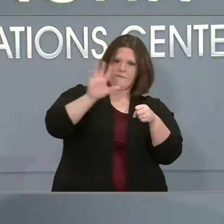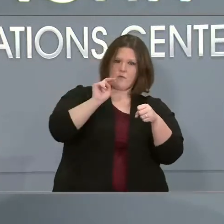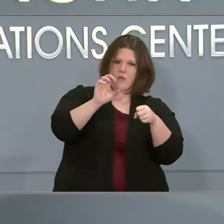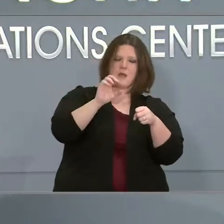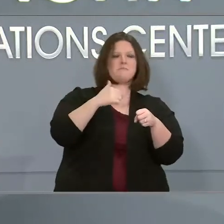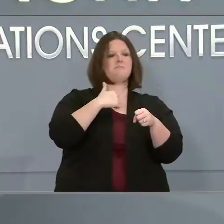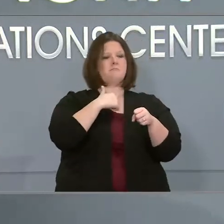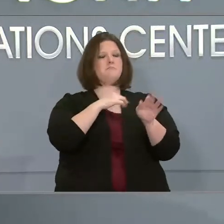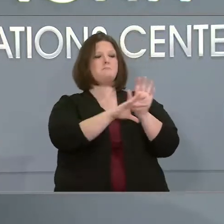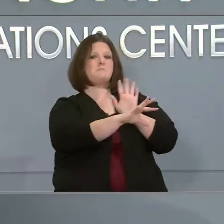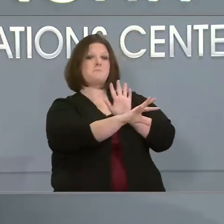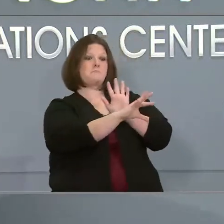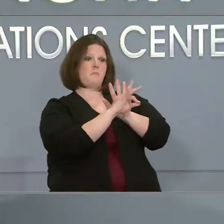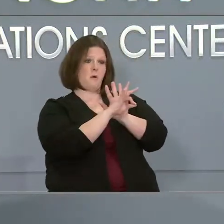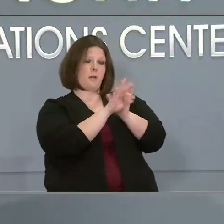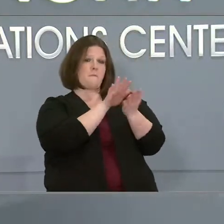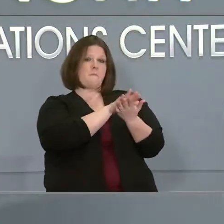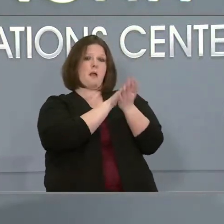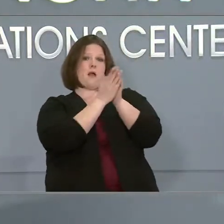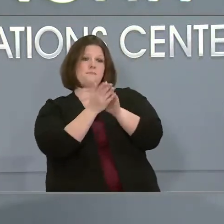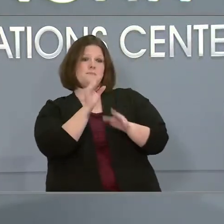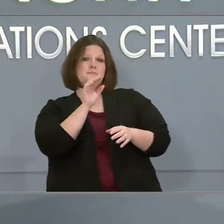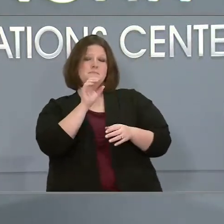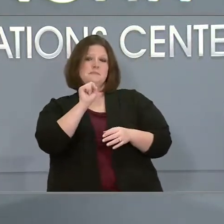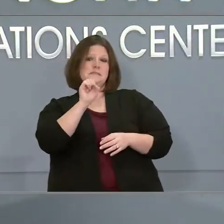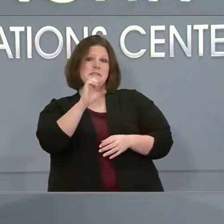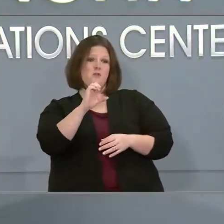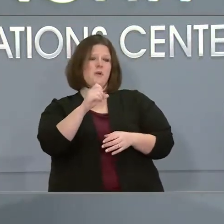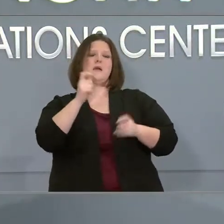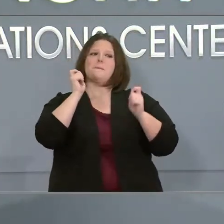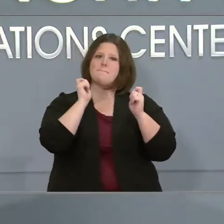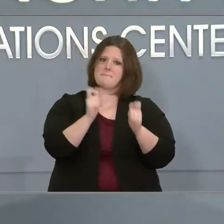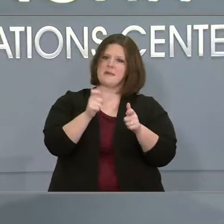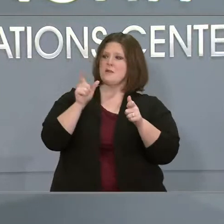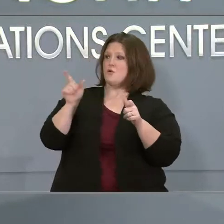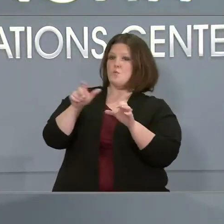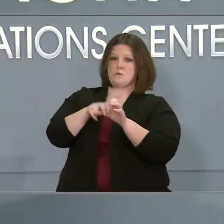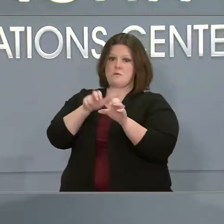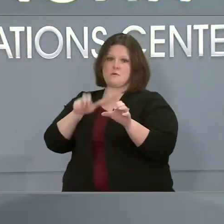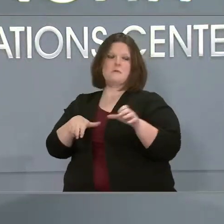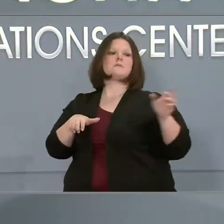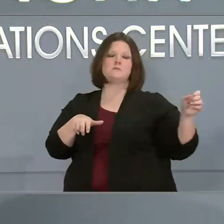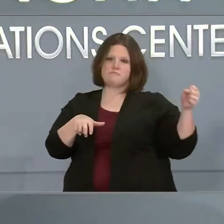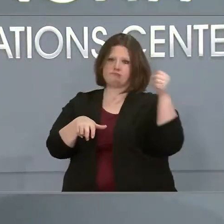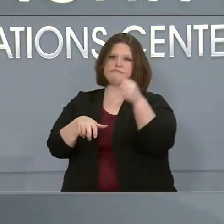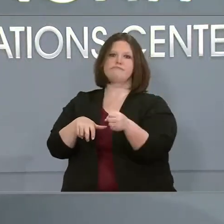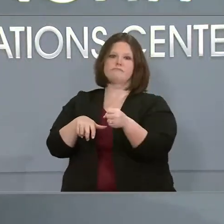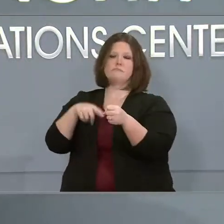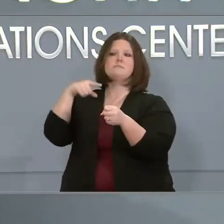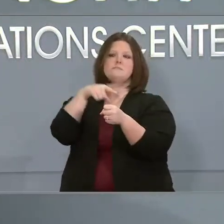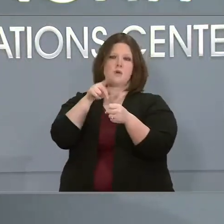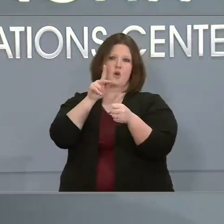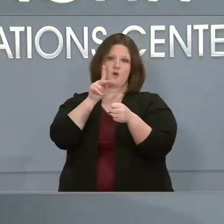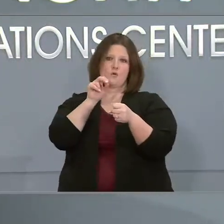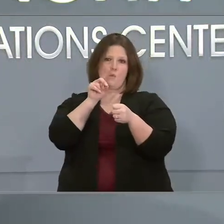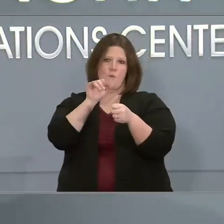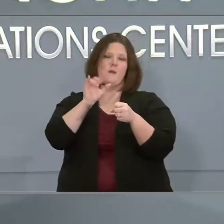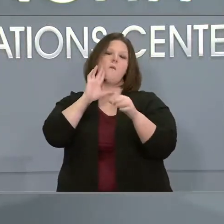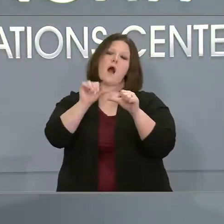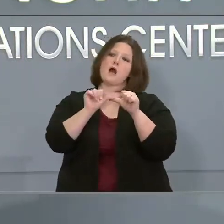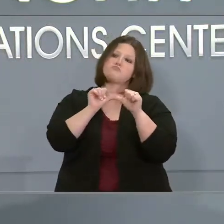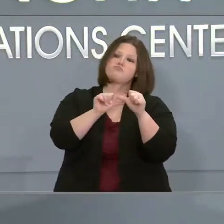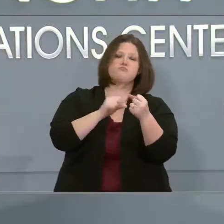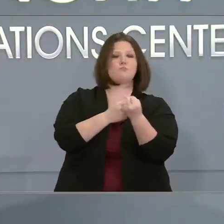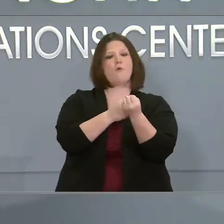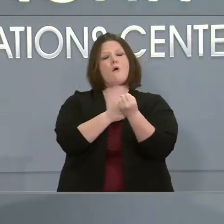appoint him as secretary immediately upon your departure. He'll continue to be supported by the team of